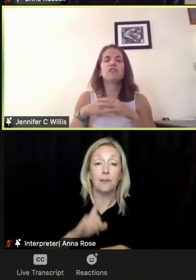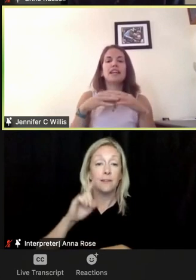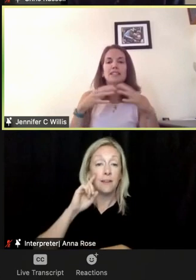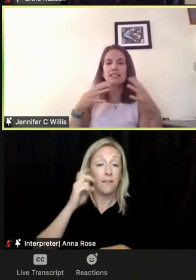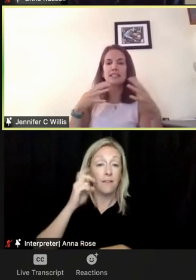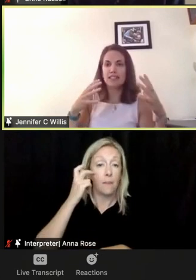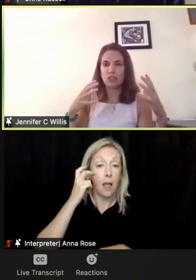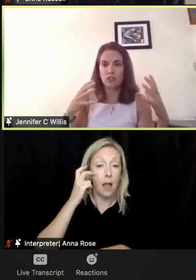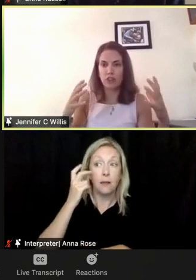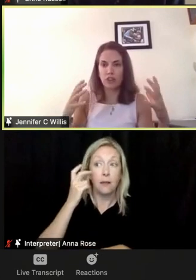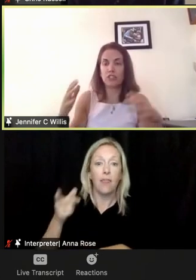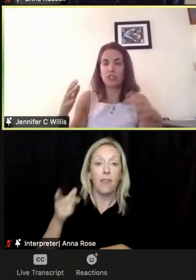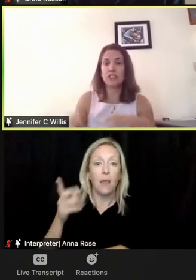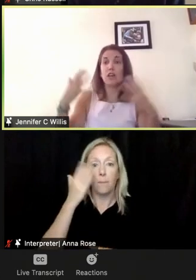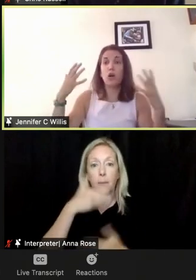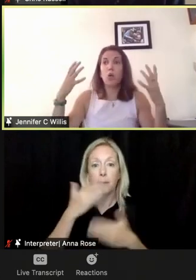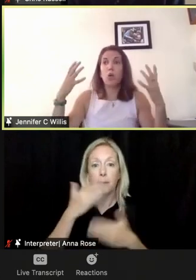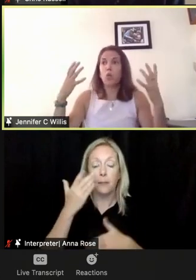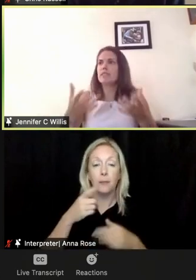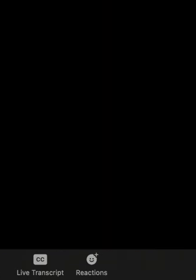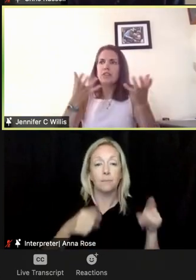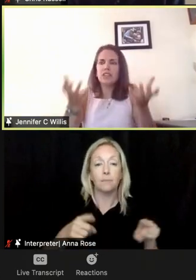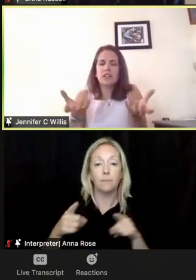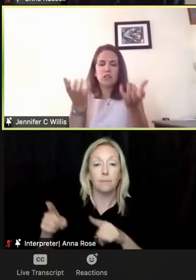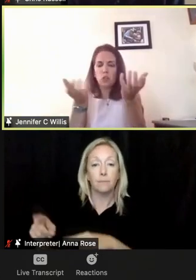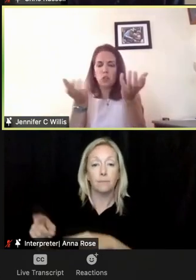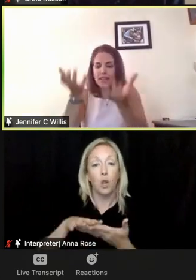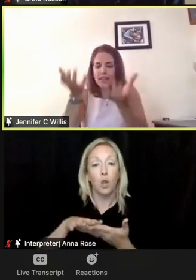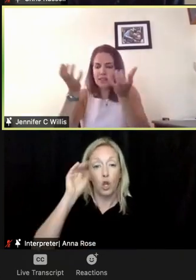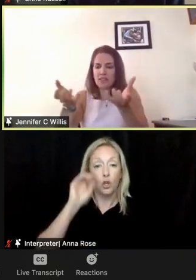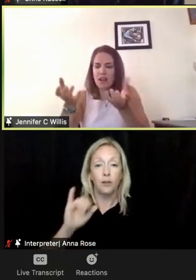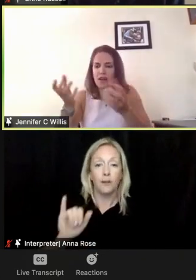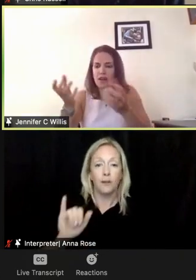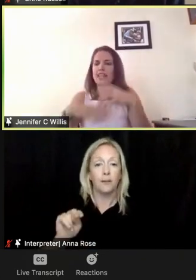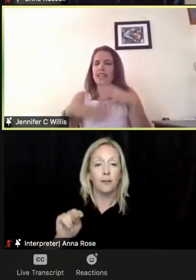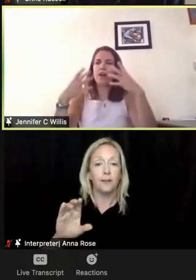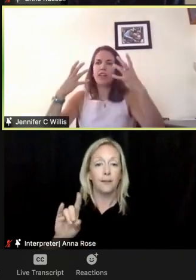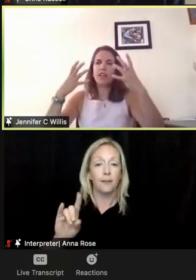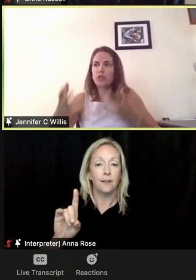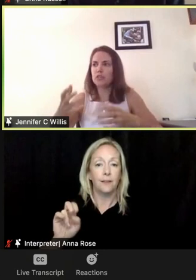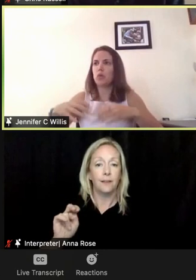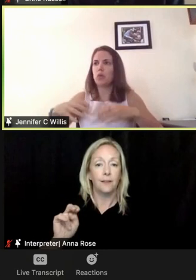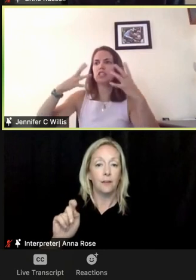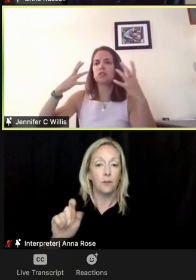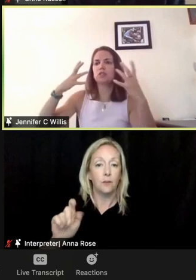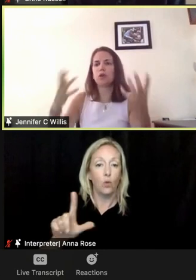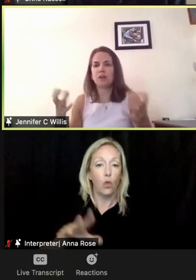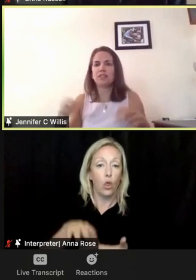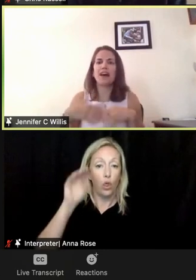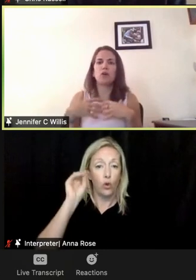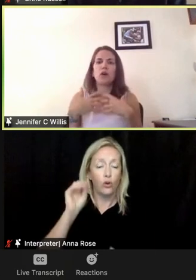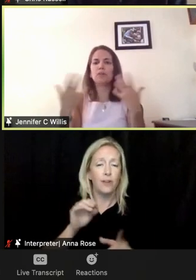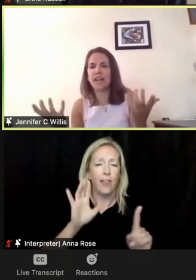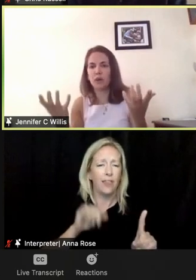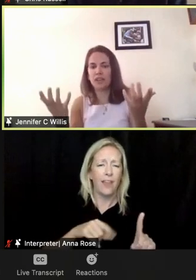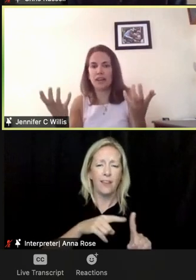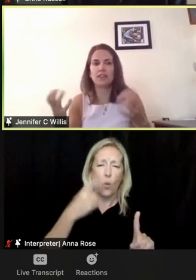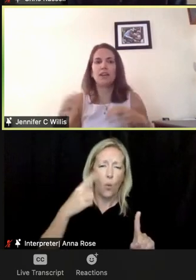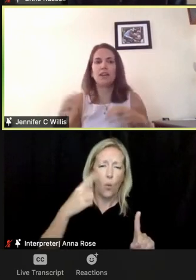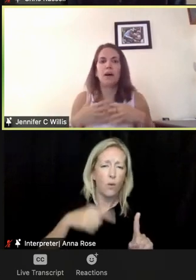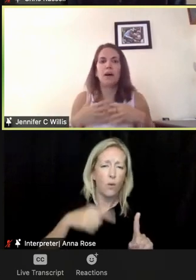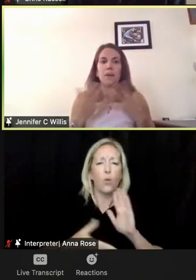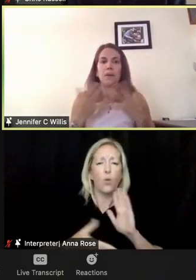miss all of that incidental learning to see what something does. What is this object? How do I use it? What's its purpose? How do I